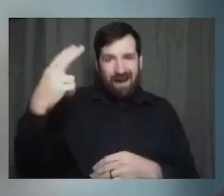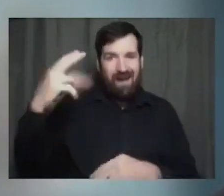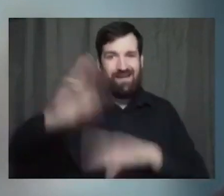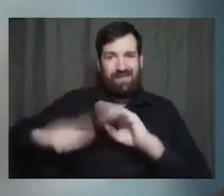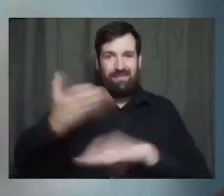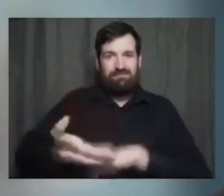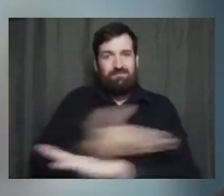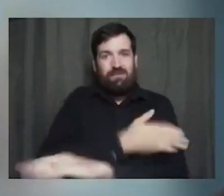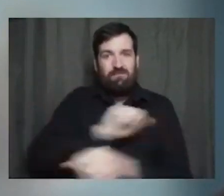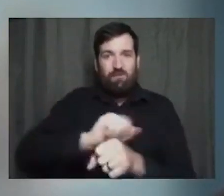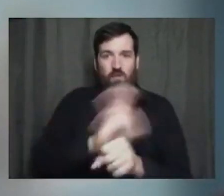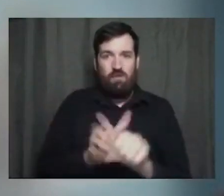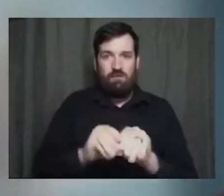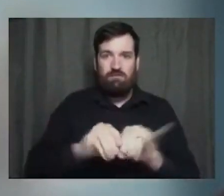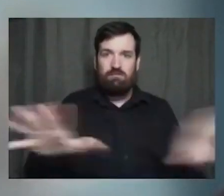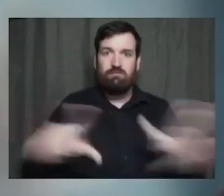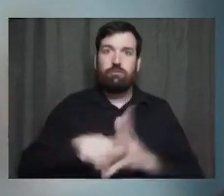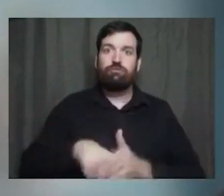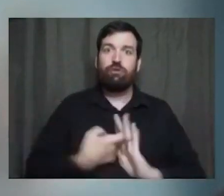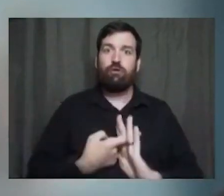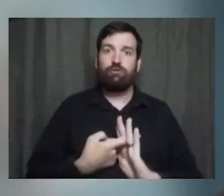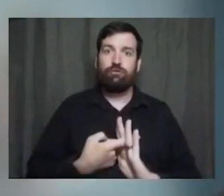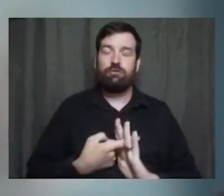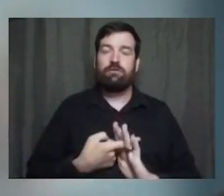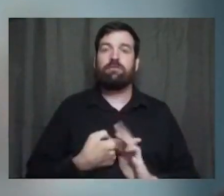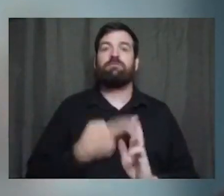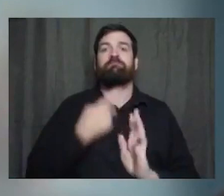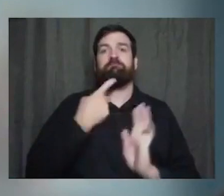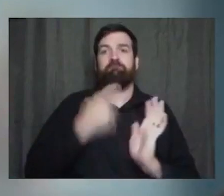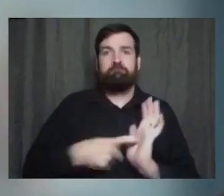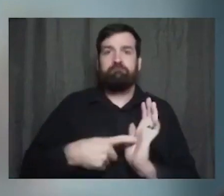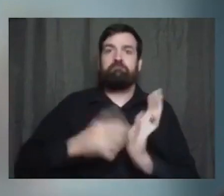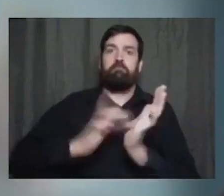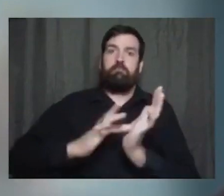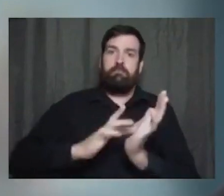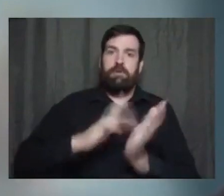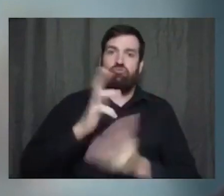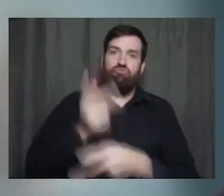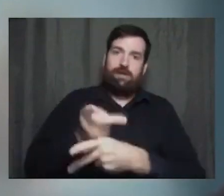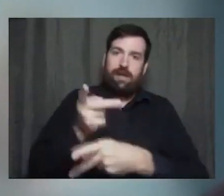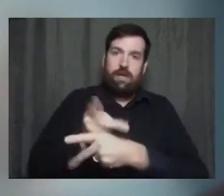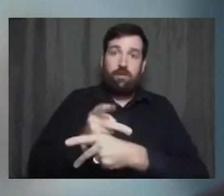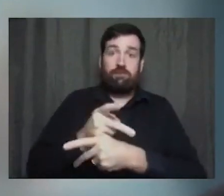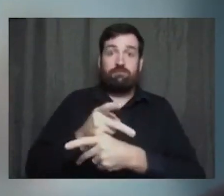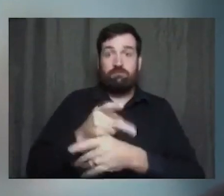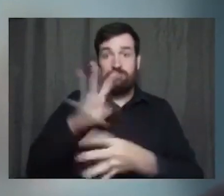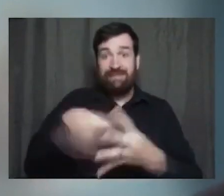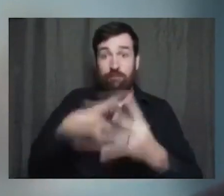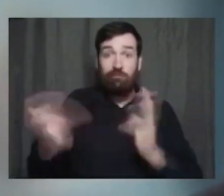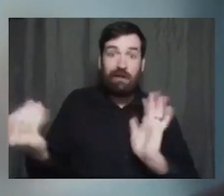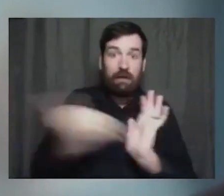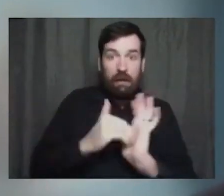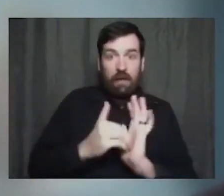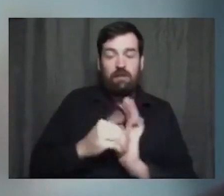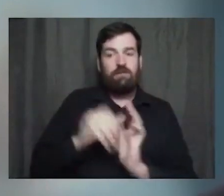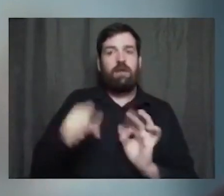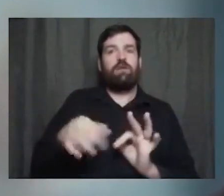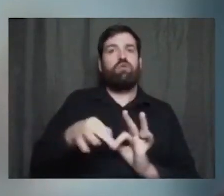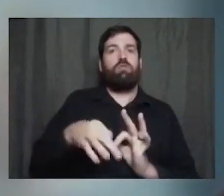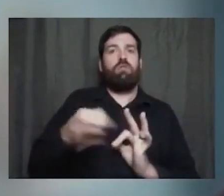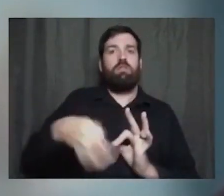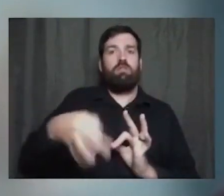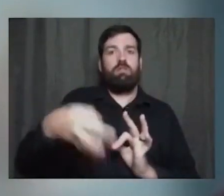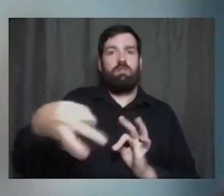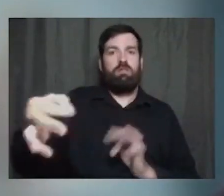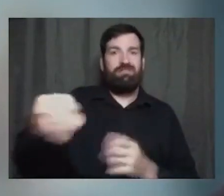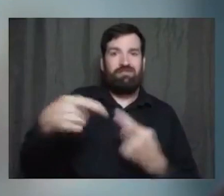So we are seeing that medical care is being rescheduled from patients that had to put off medical care in